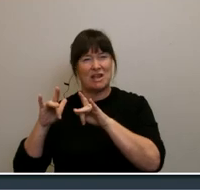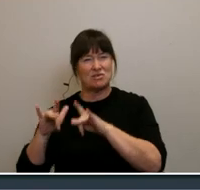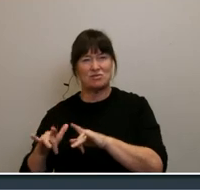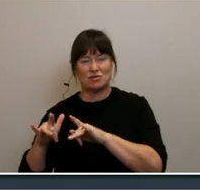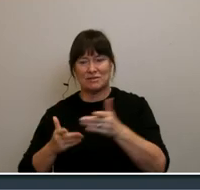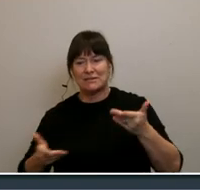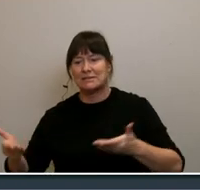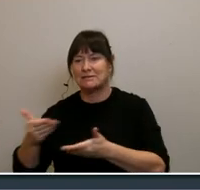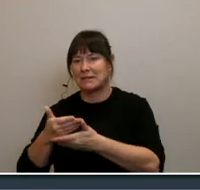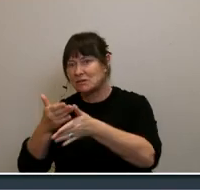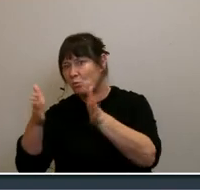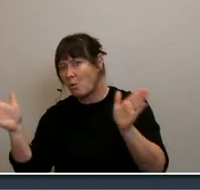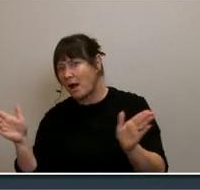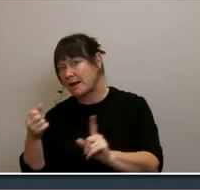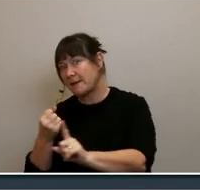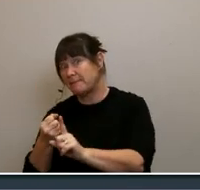implication and the broader picture.